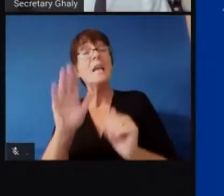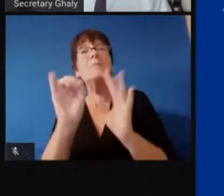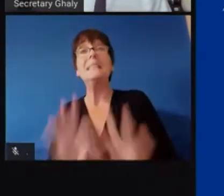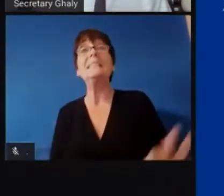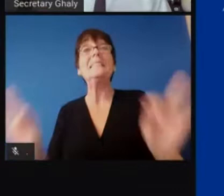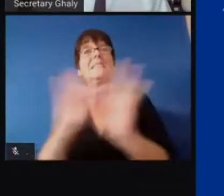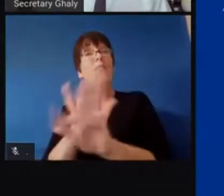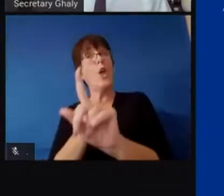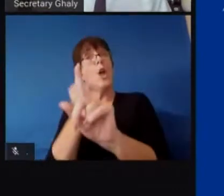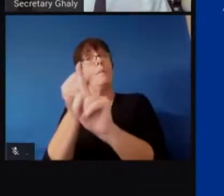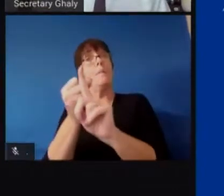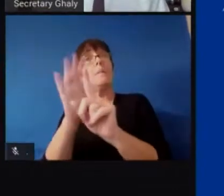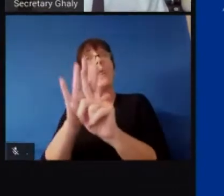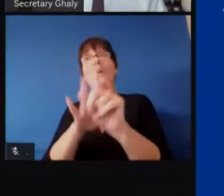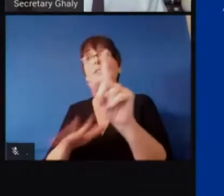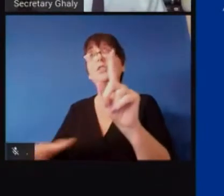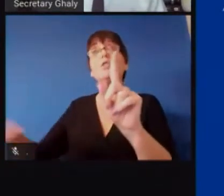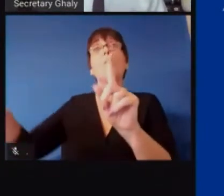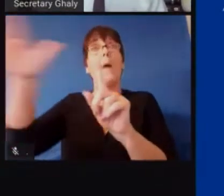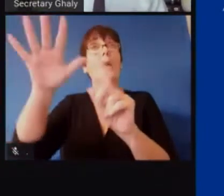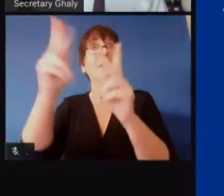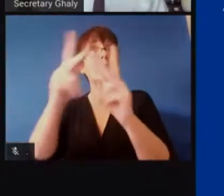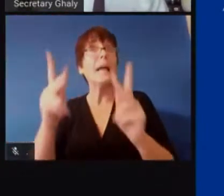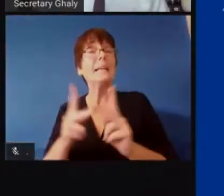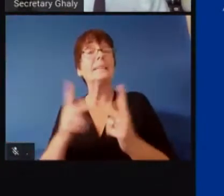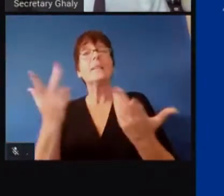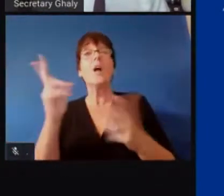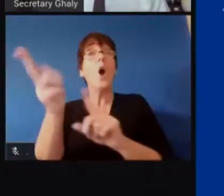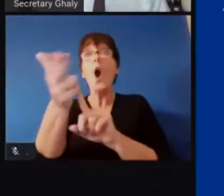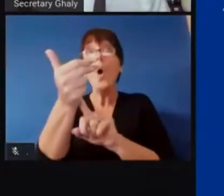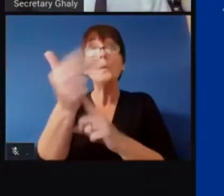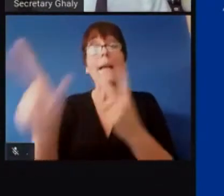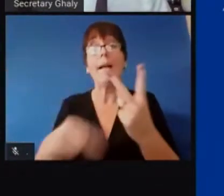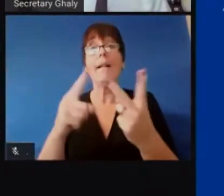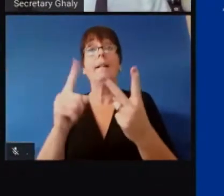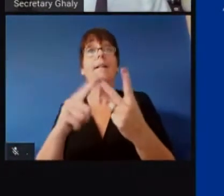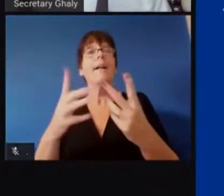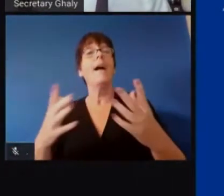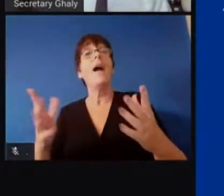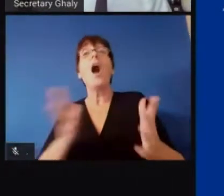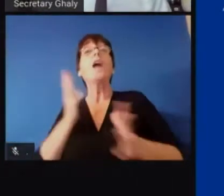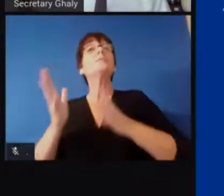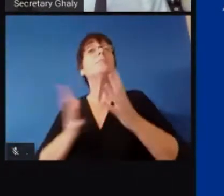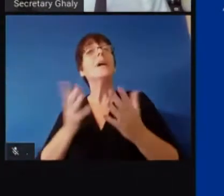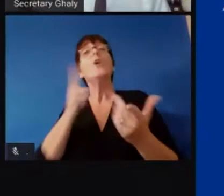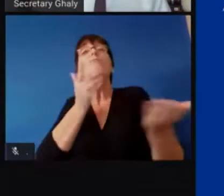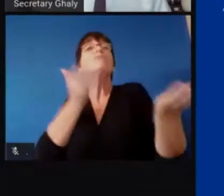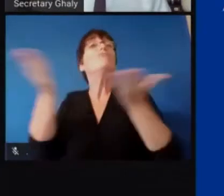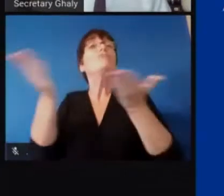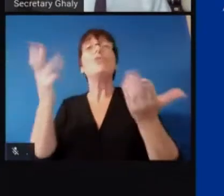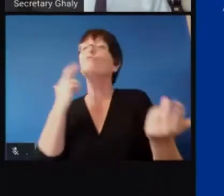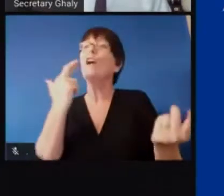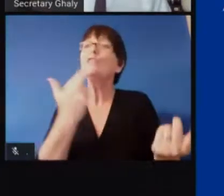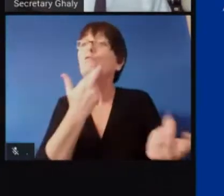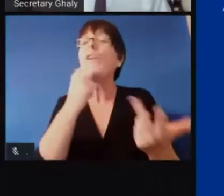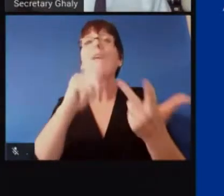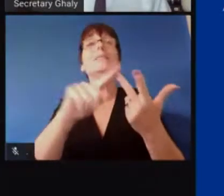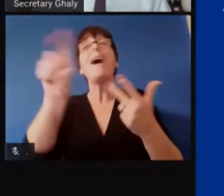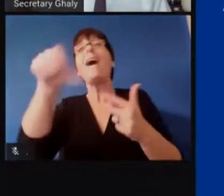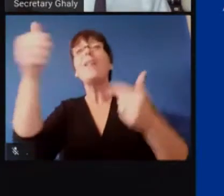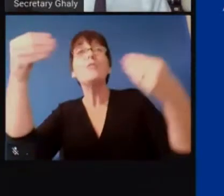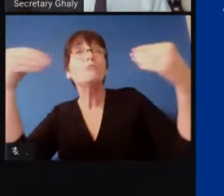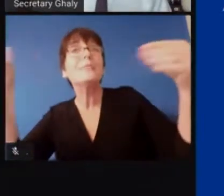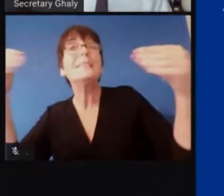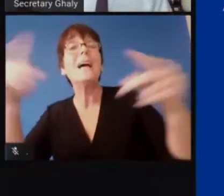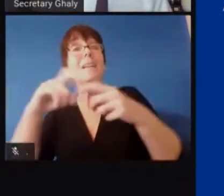significant impact on surrounding sectors, whether that's the hotel, hospitality industry, restaurants, other retail